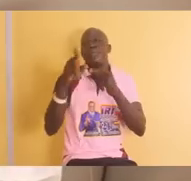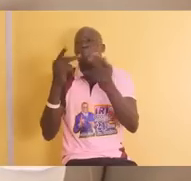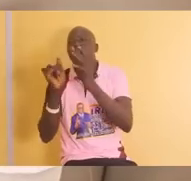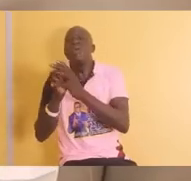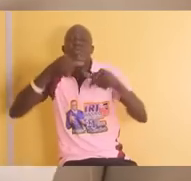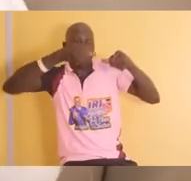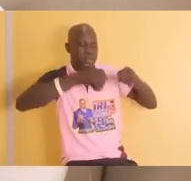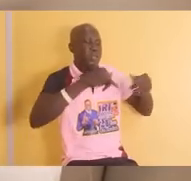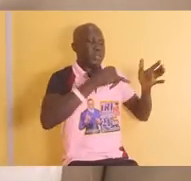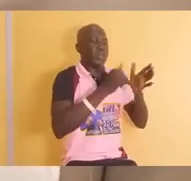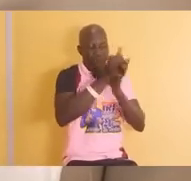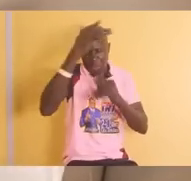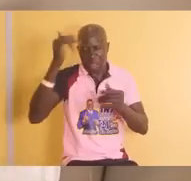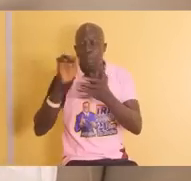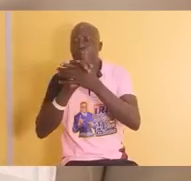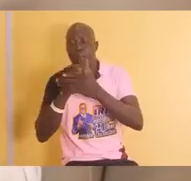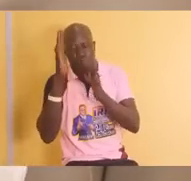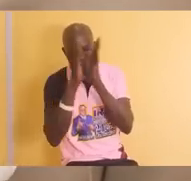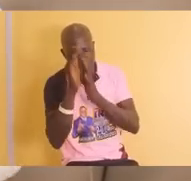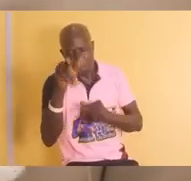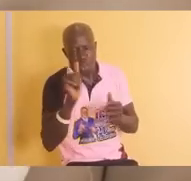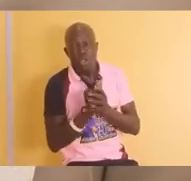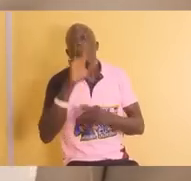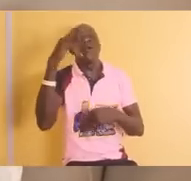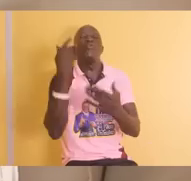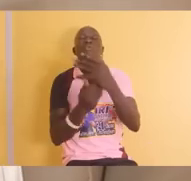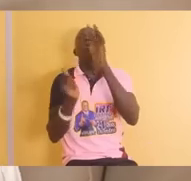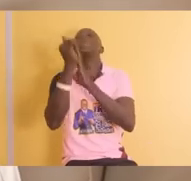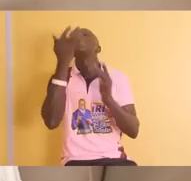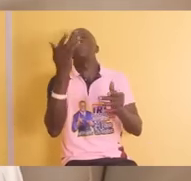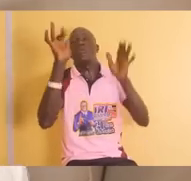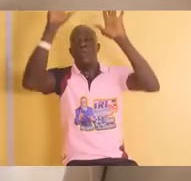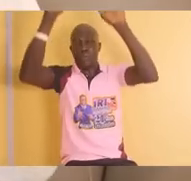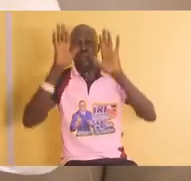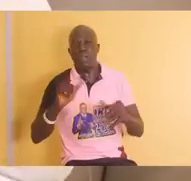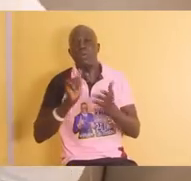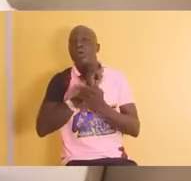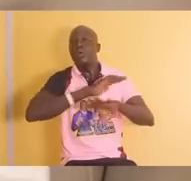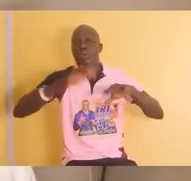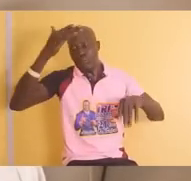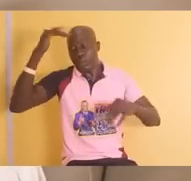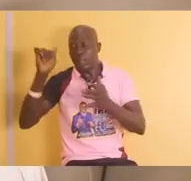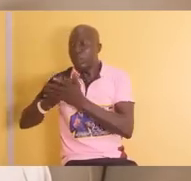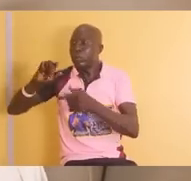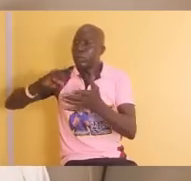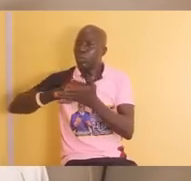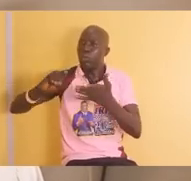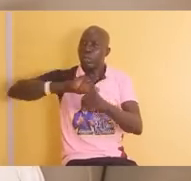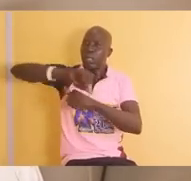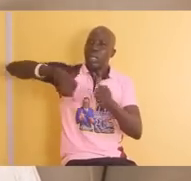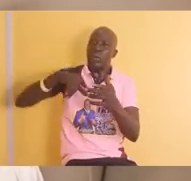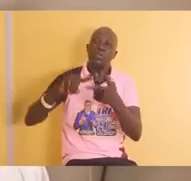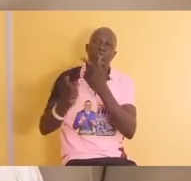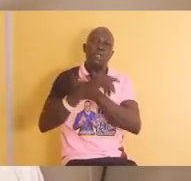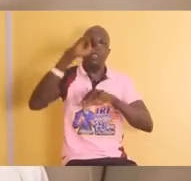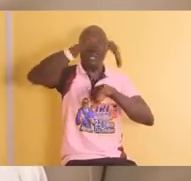it. Seal it. Because I pray for you. What day is it? What time is it? You will see. Don't forget that this is anointing. Oru